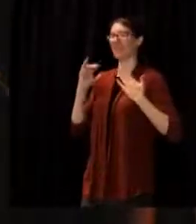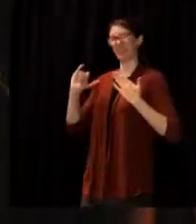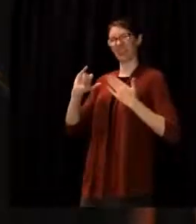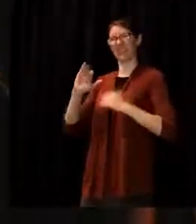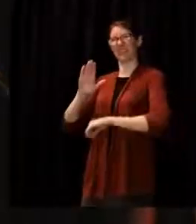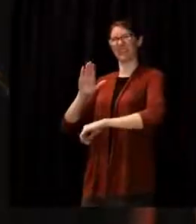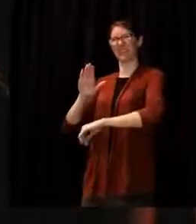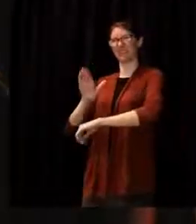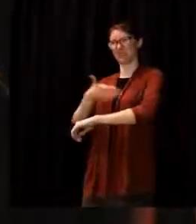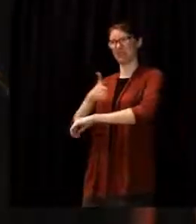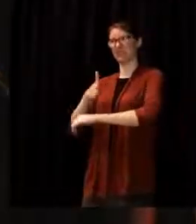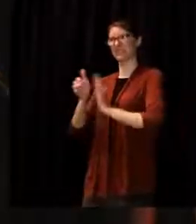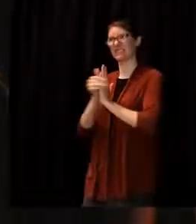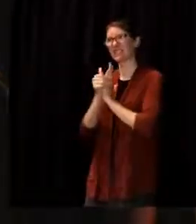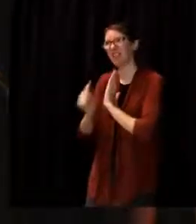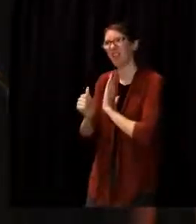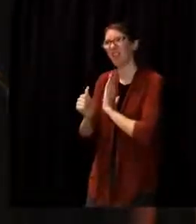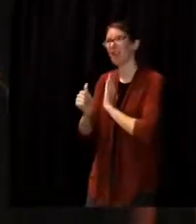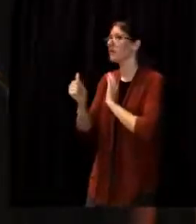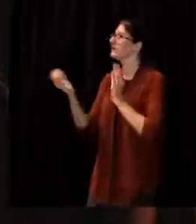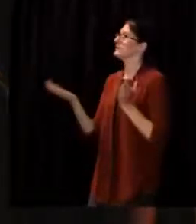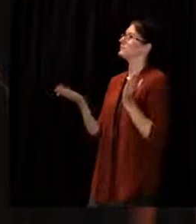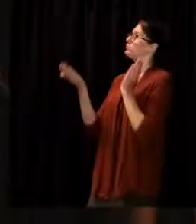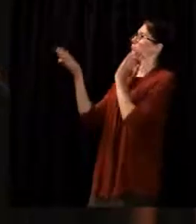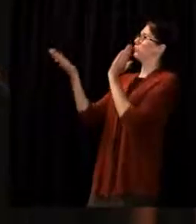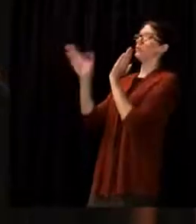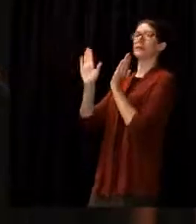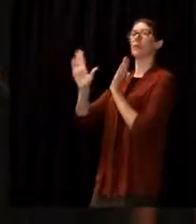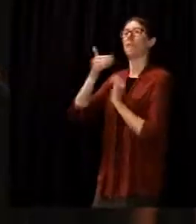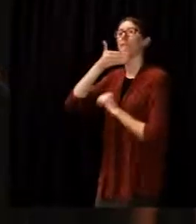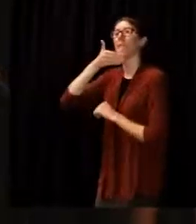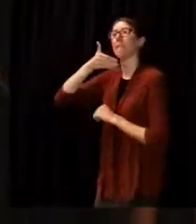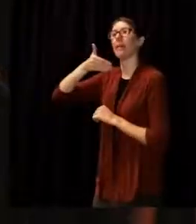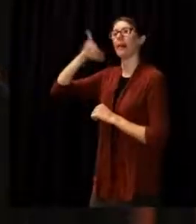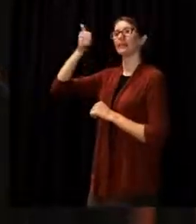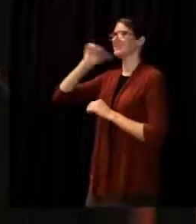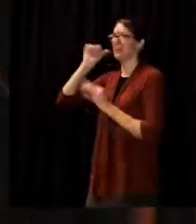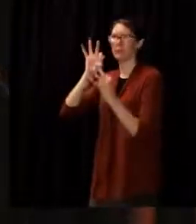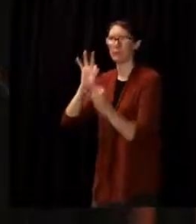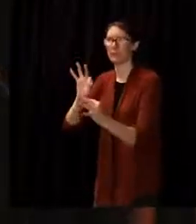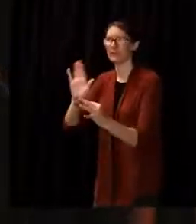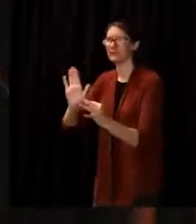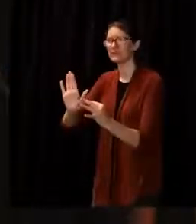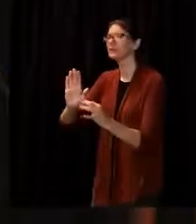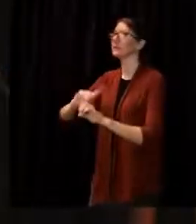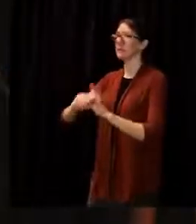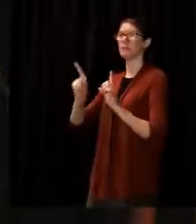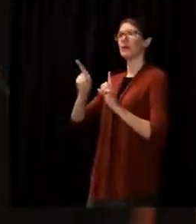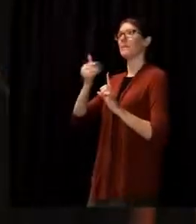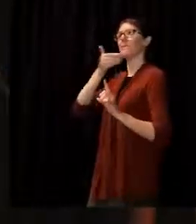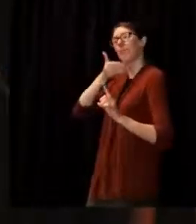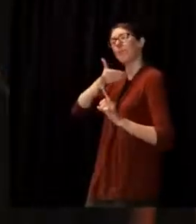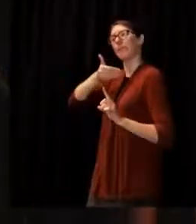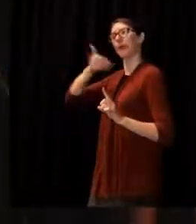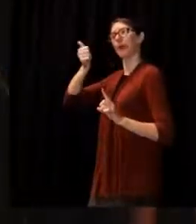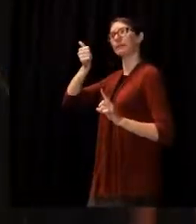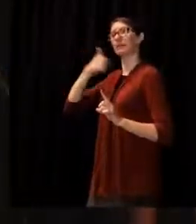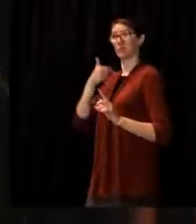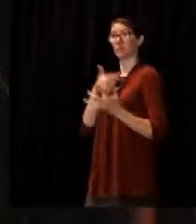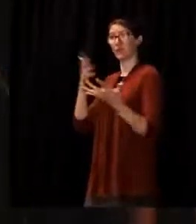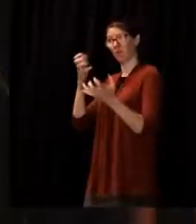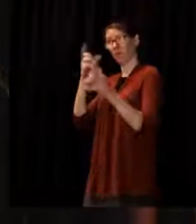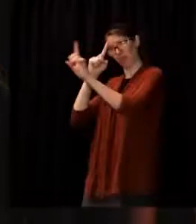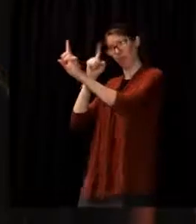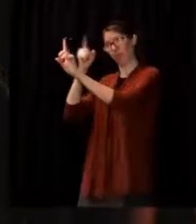your best. You don't have to be perfect, but bring your best when you do so. And so we want to pursue that in our